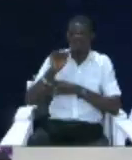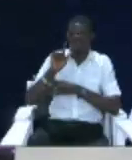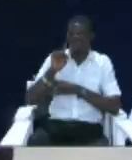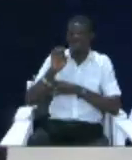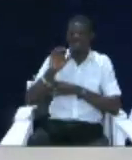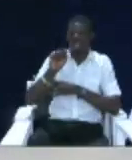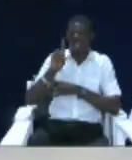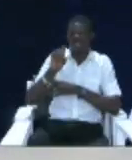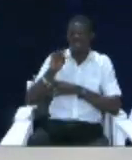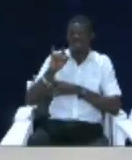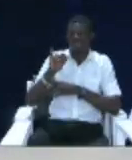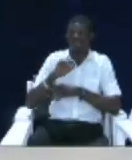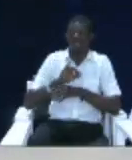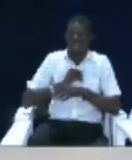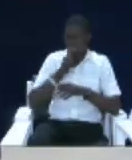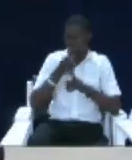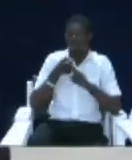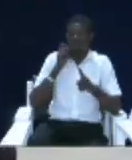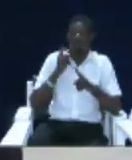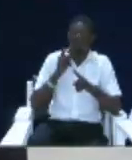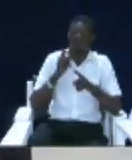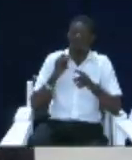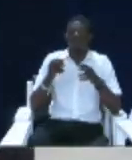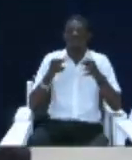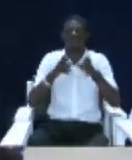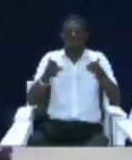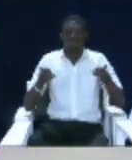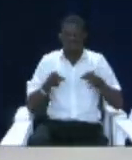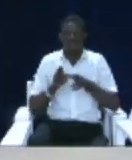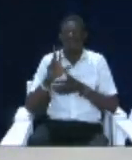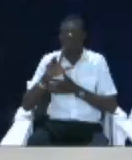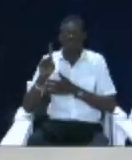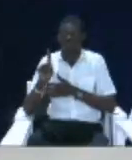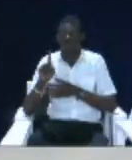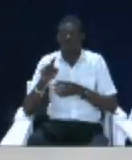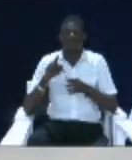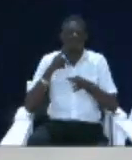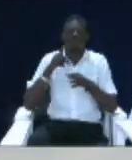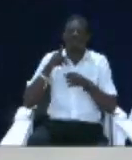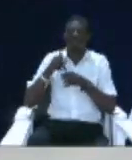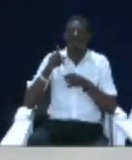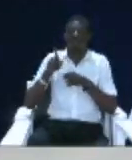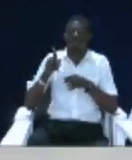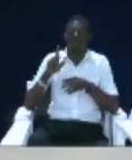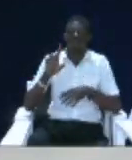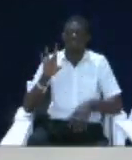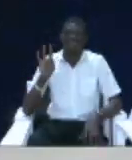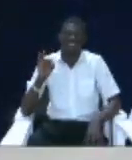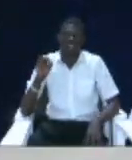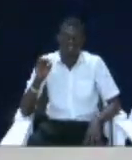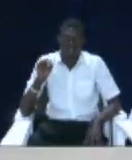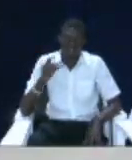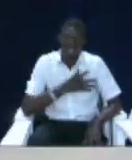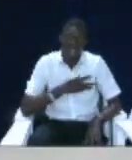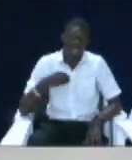Adeniyi. I'm from region 31, province 80.